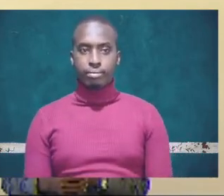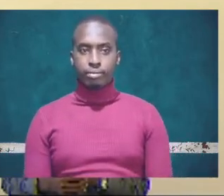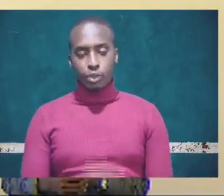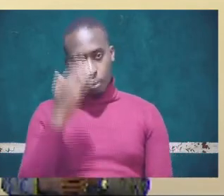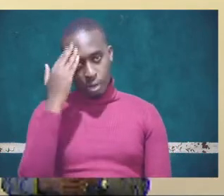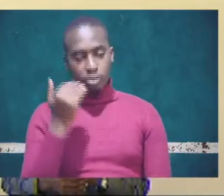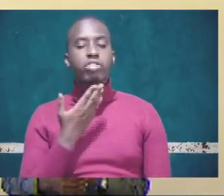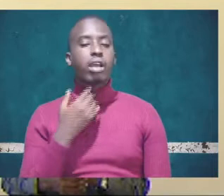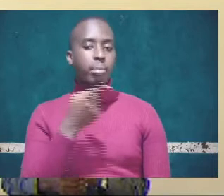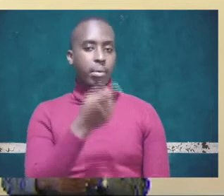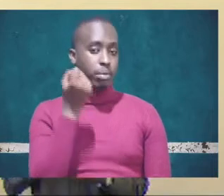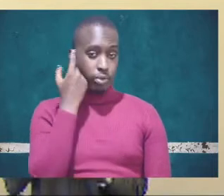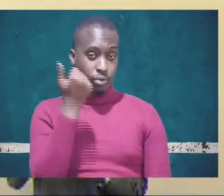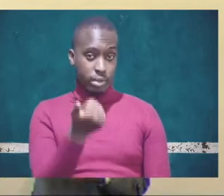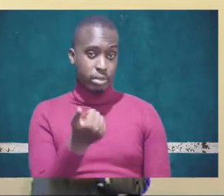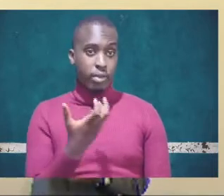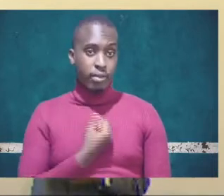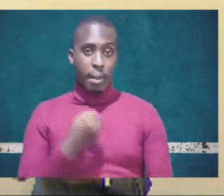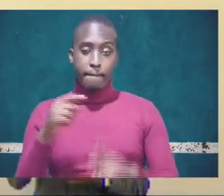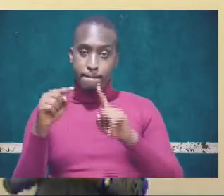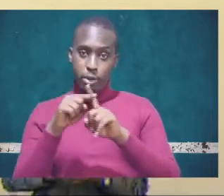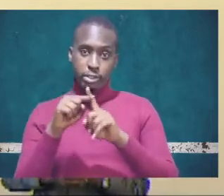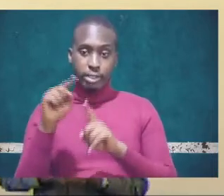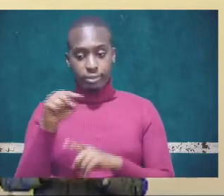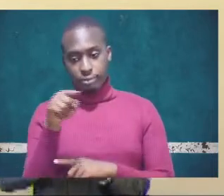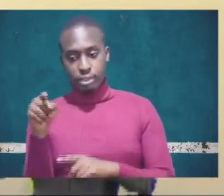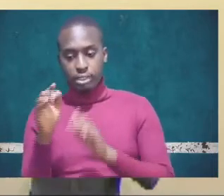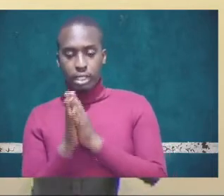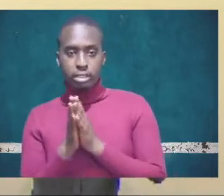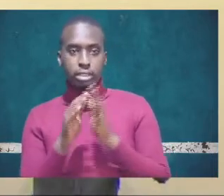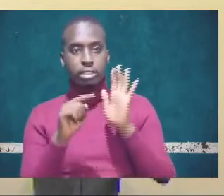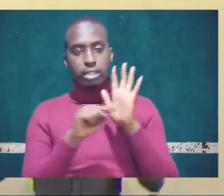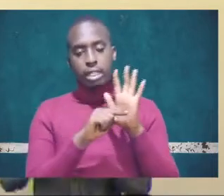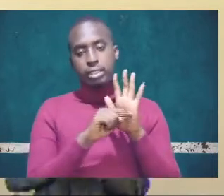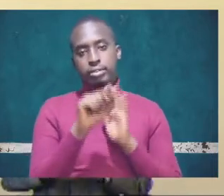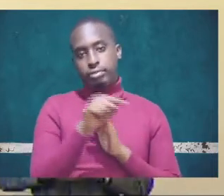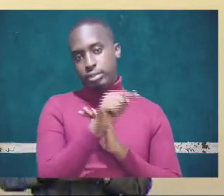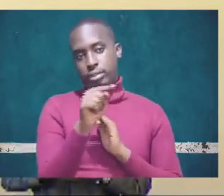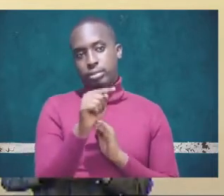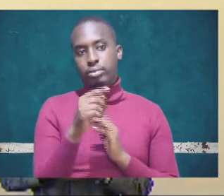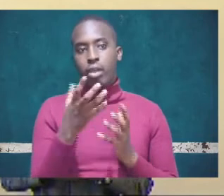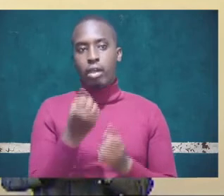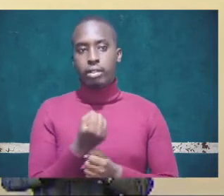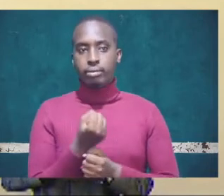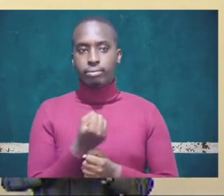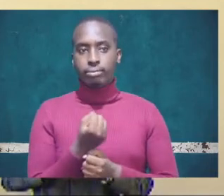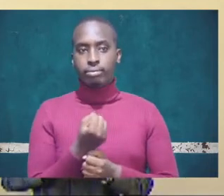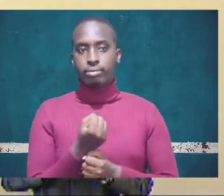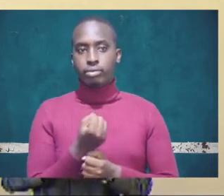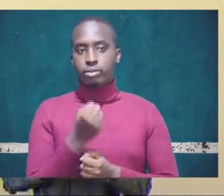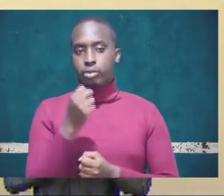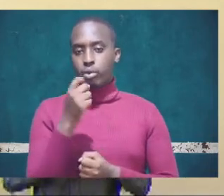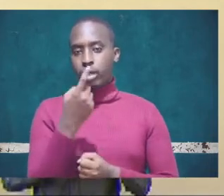Because I want you to understand this. We have positive infinity and negative infinity. So we have now